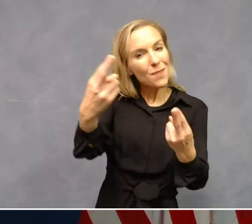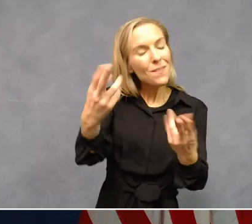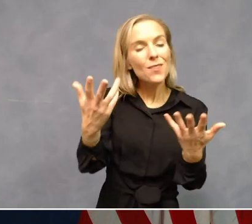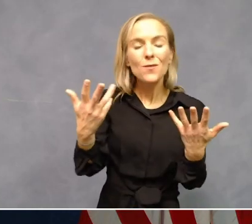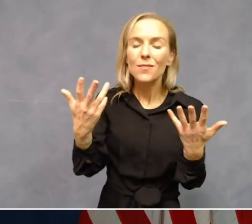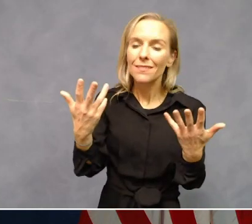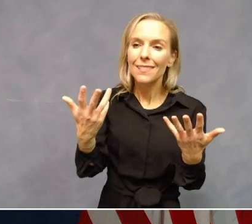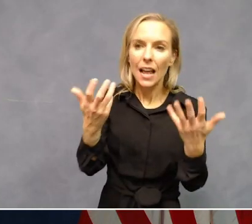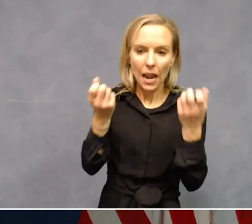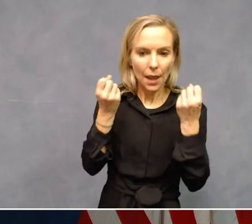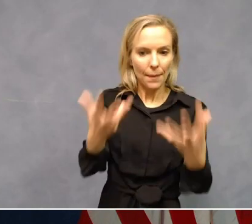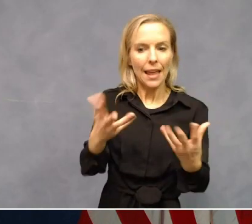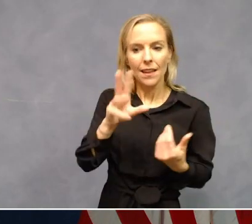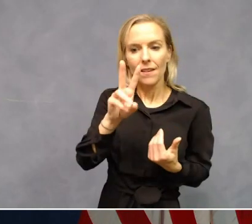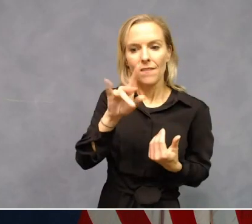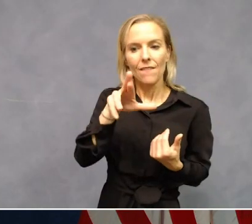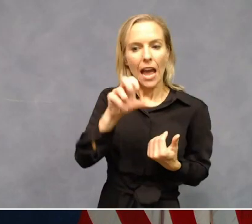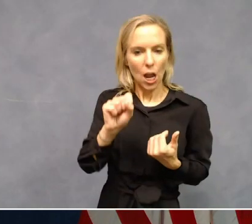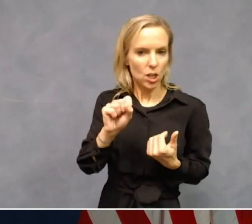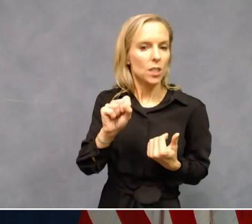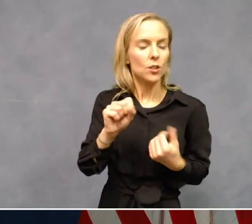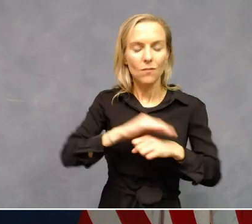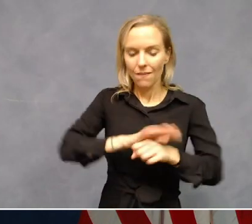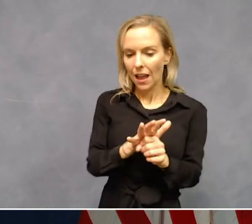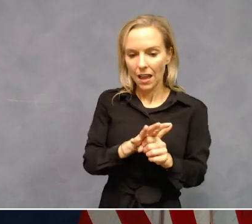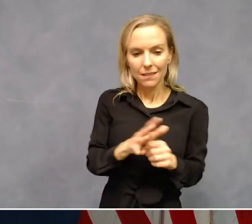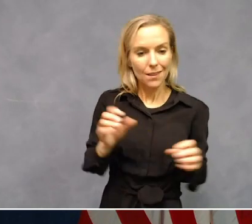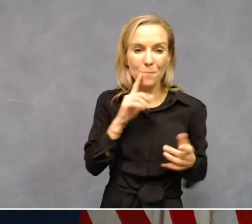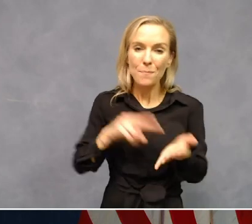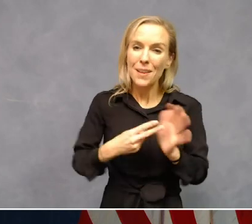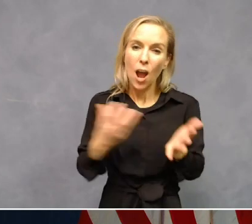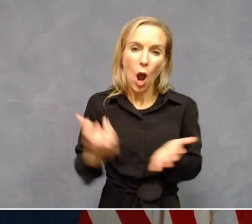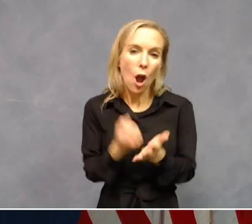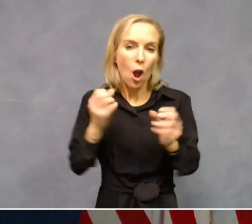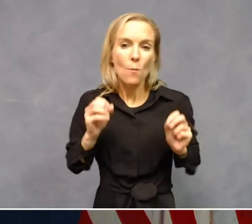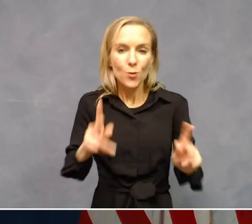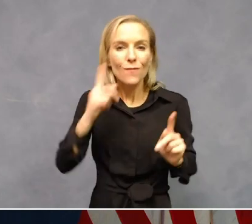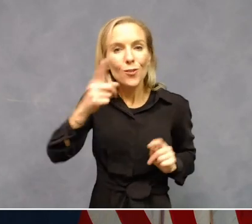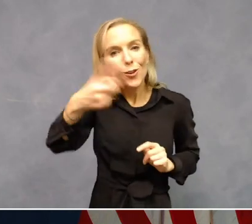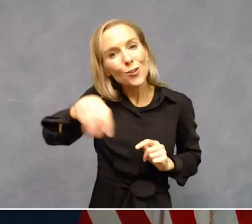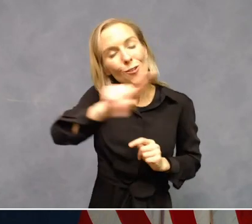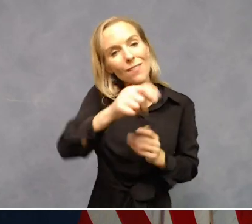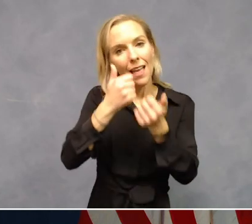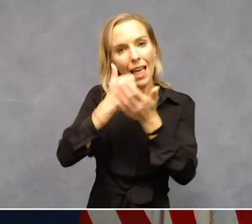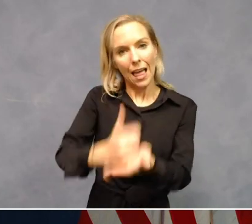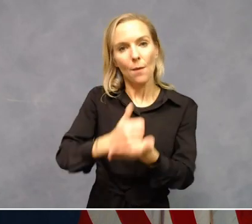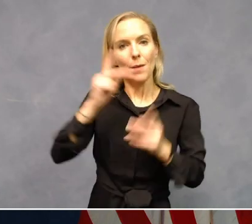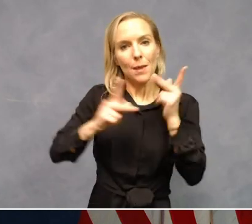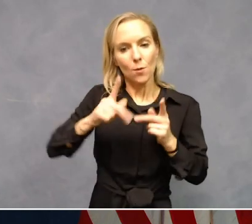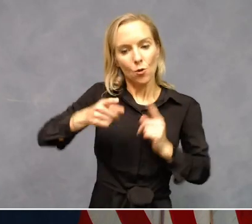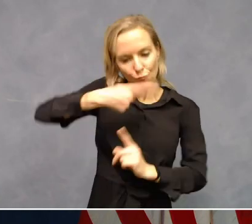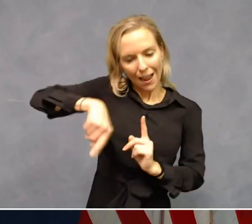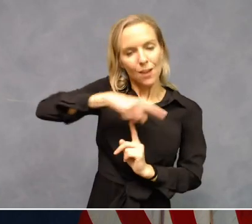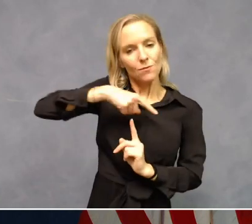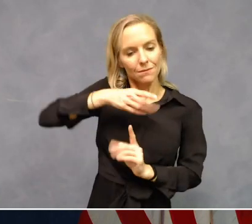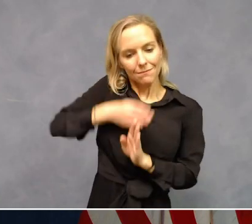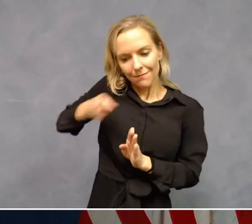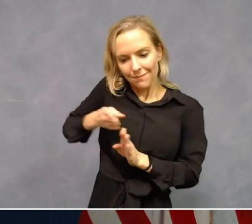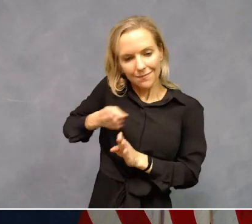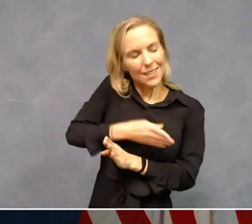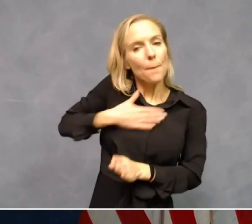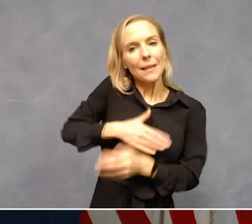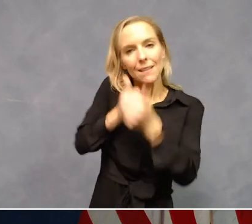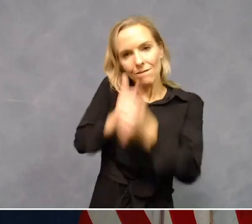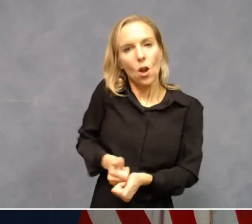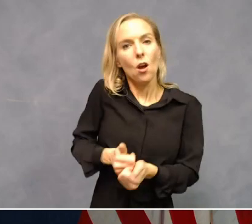of virus. This is an opportunity for you to help the people directly around you. Please follow them. Let's not be the people